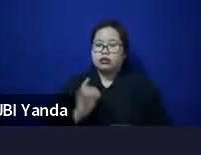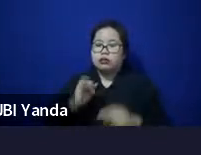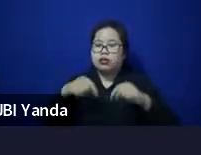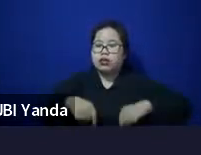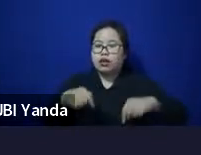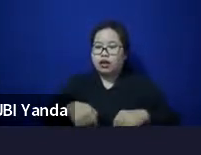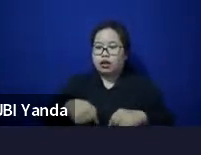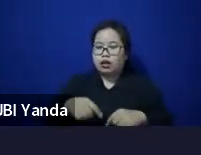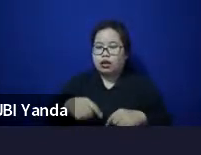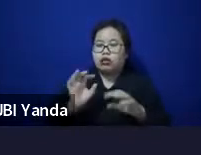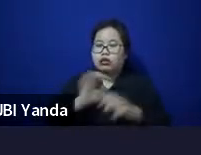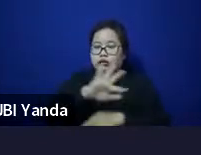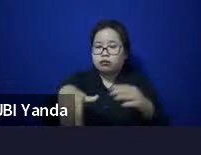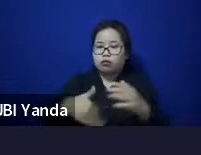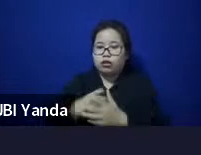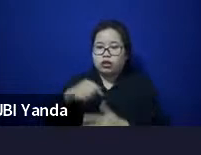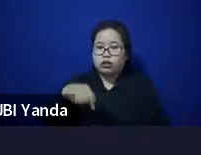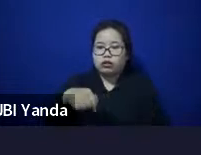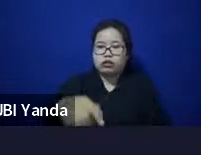people like Antonio,